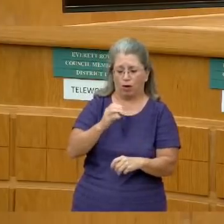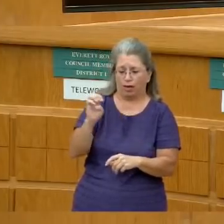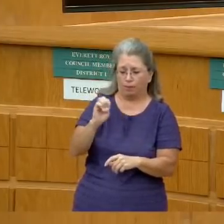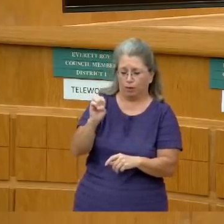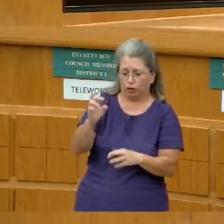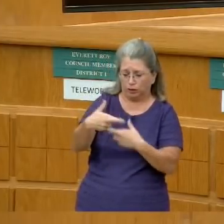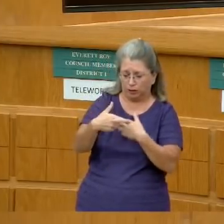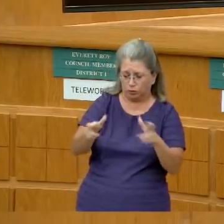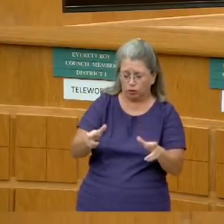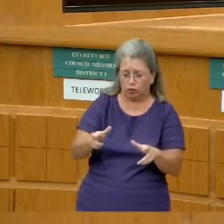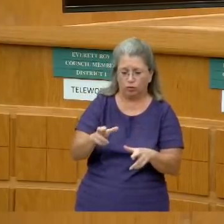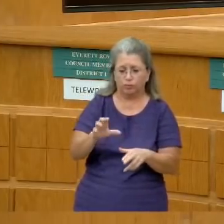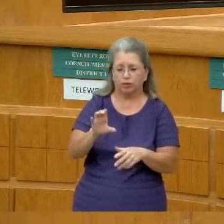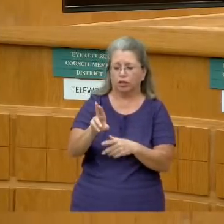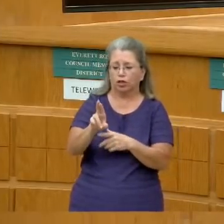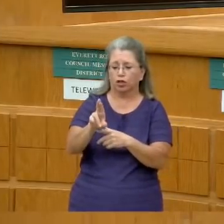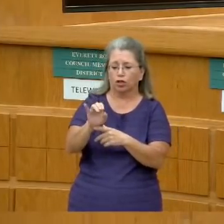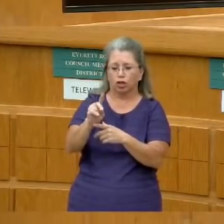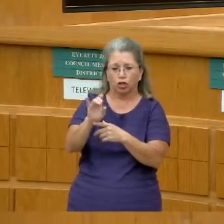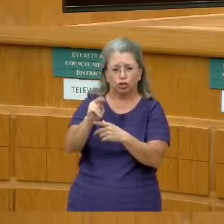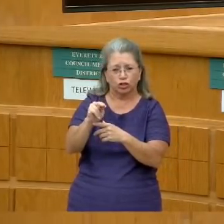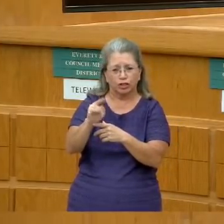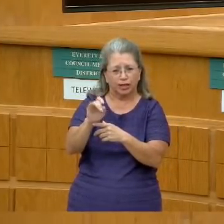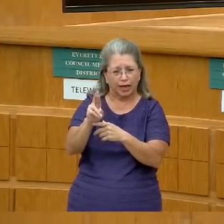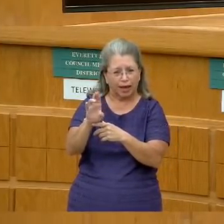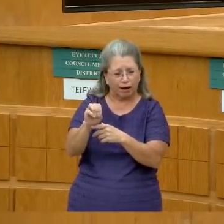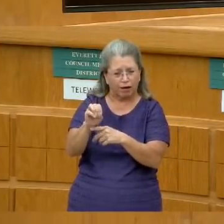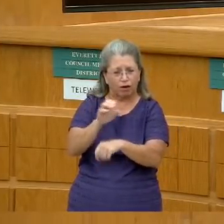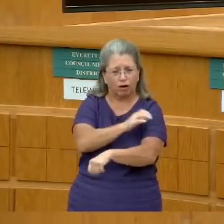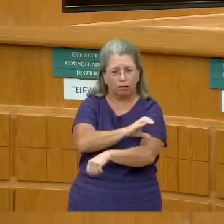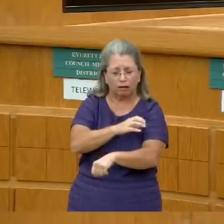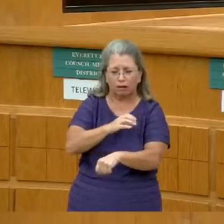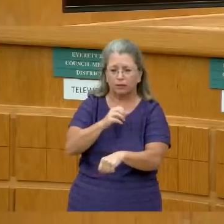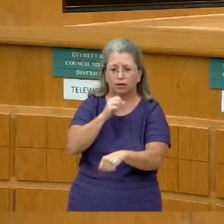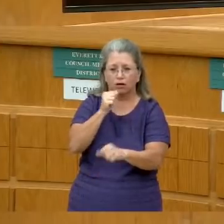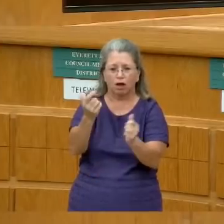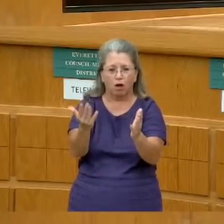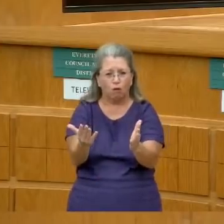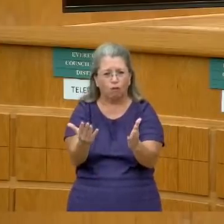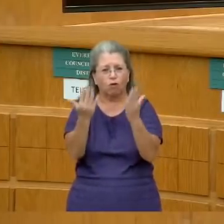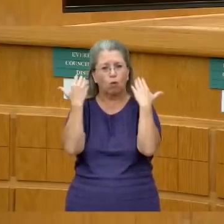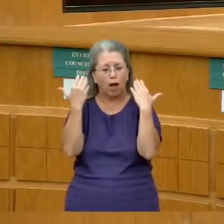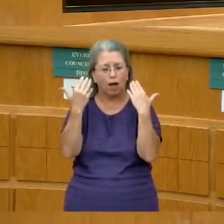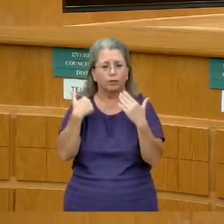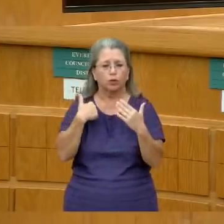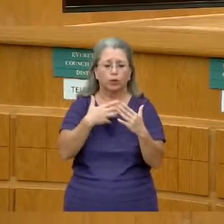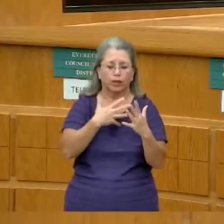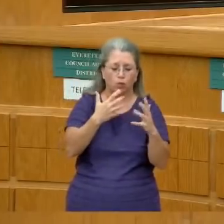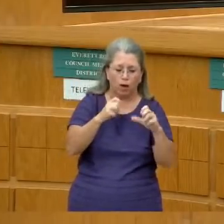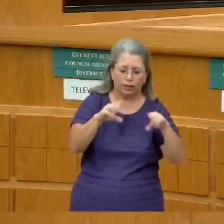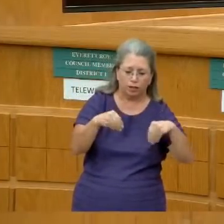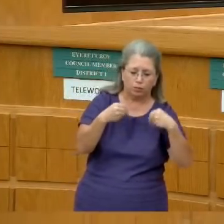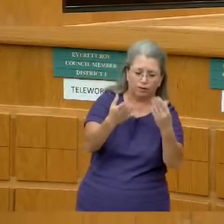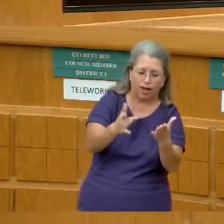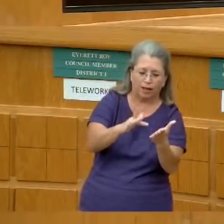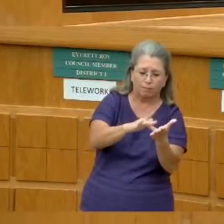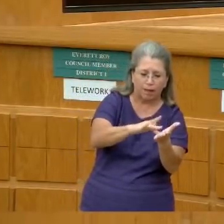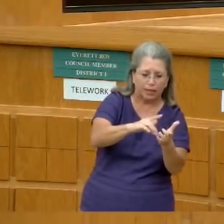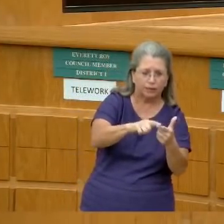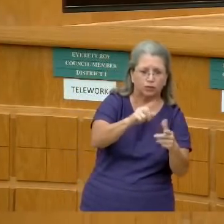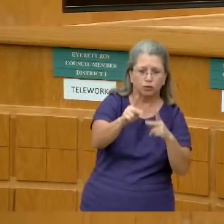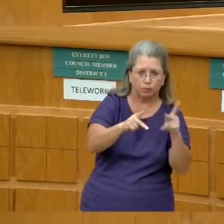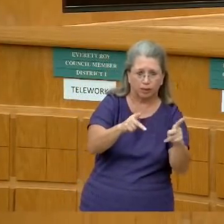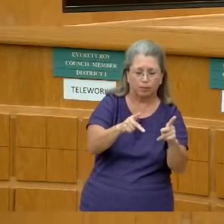that people who have COVID get the medical care they need so they can stay as healthy as possible, and